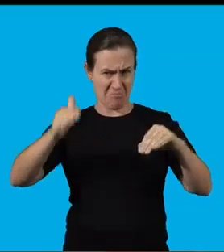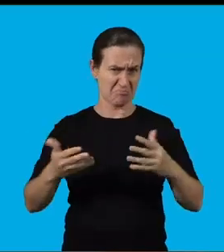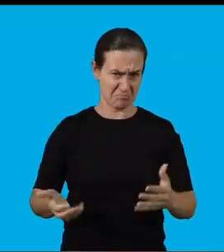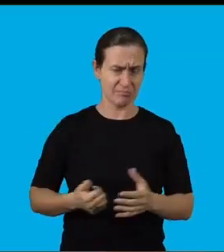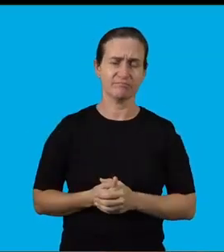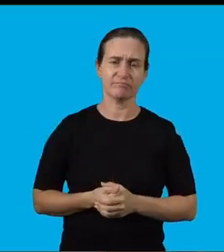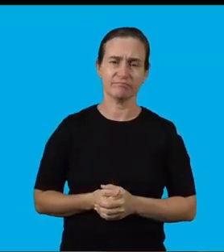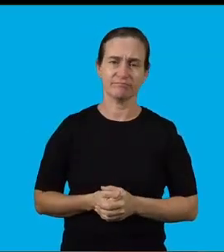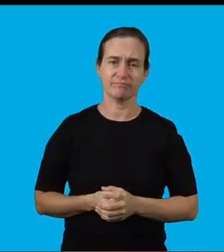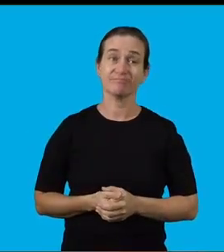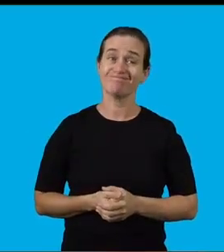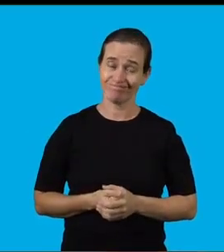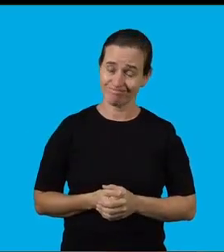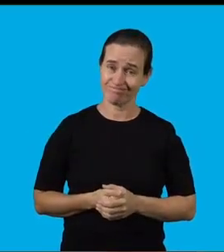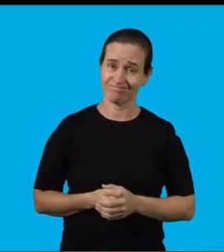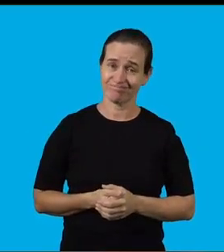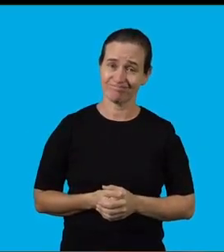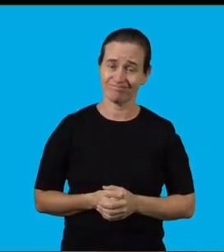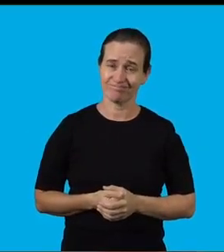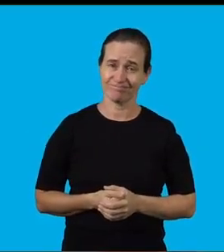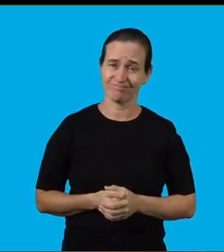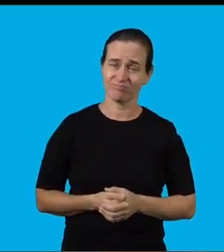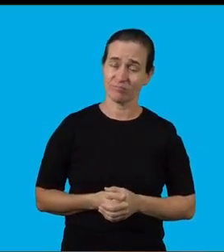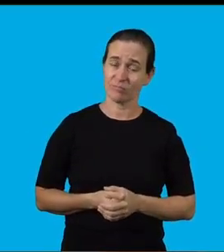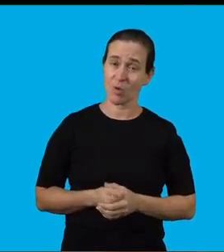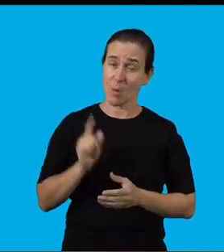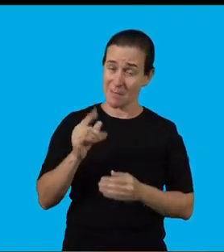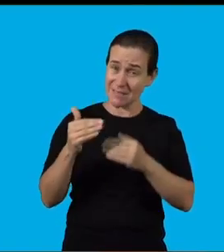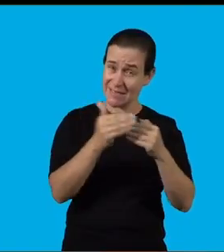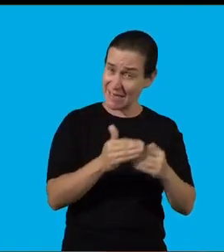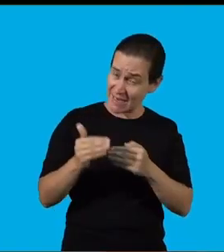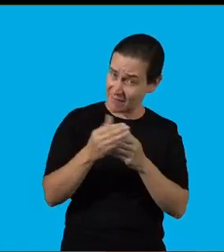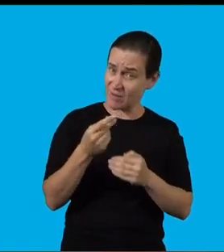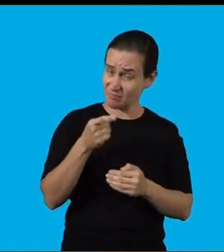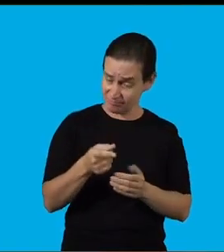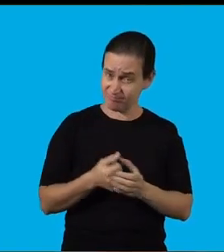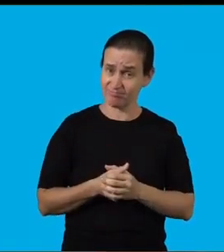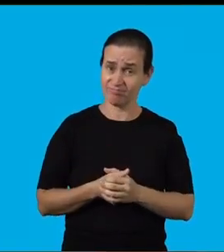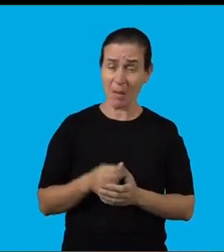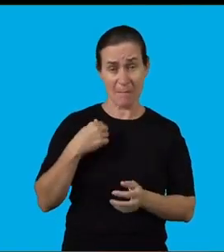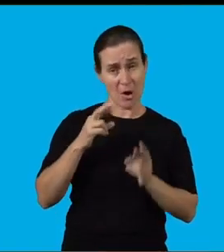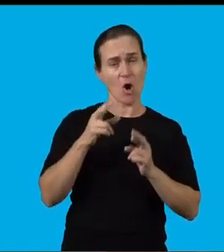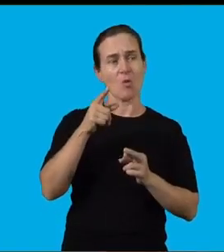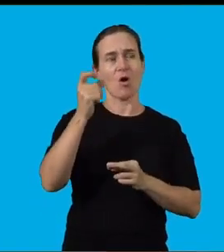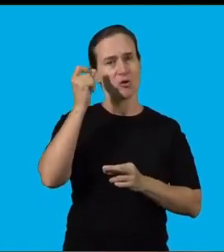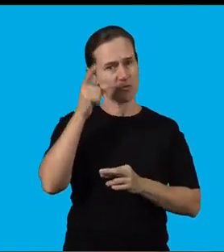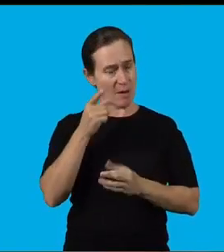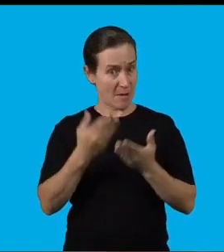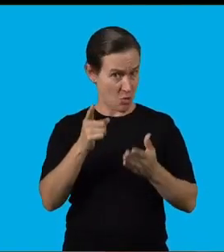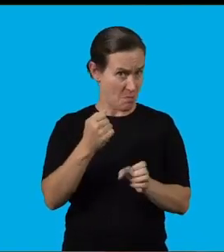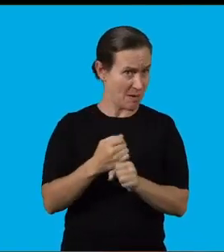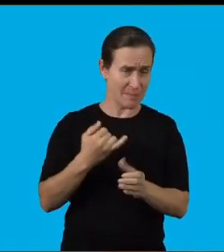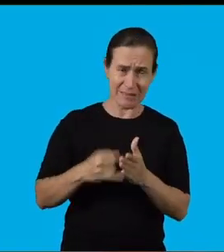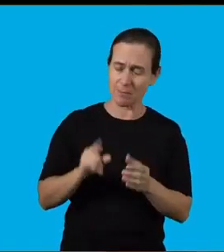right. Some of the things that you need to be aware of, and hopefully that you saw now through our practice session,